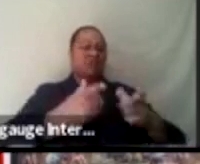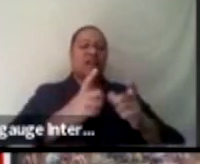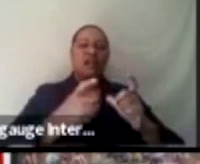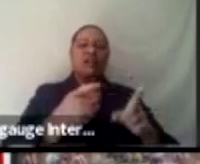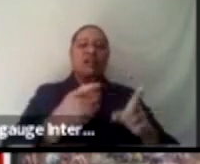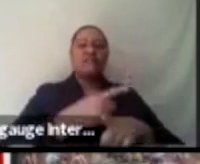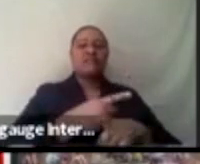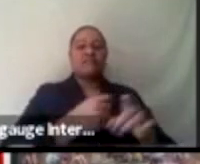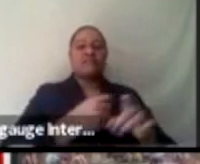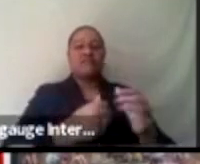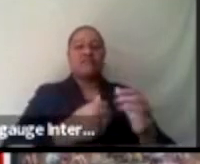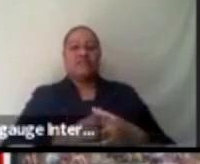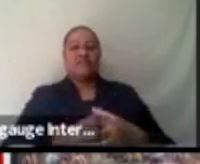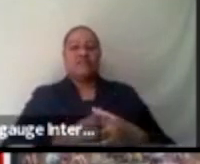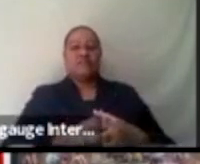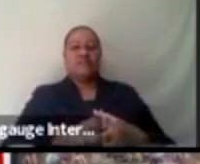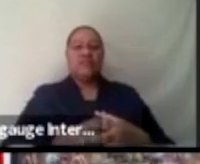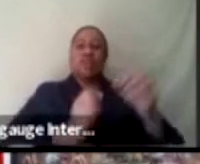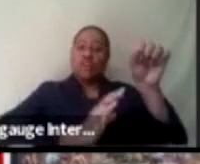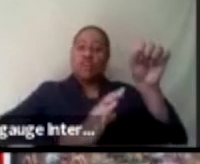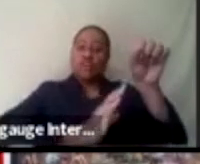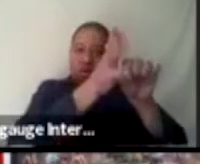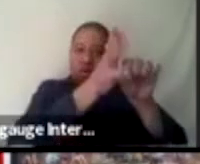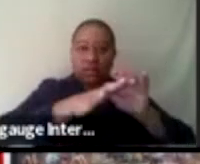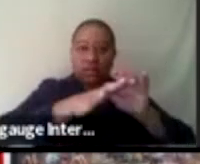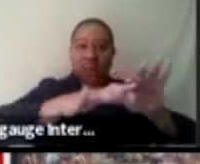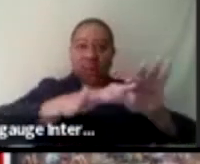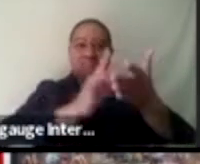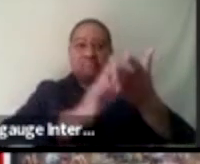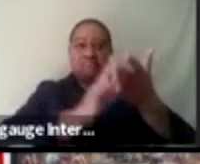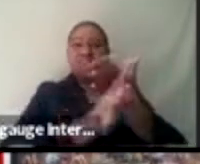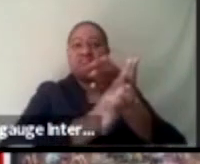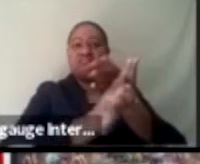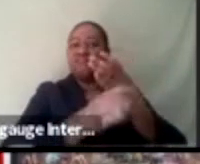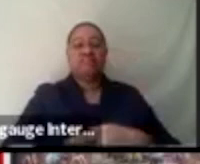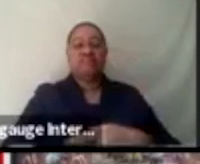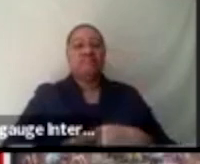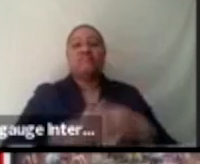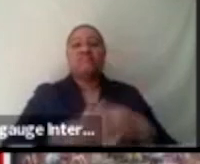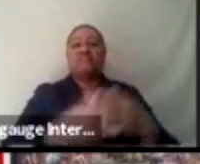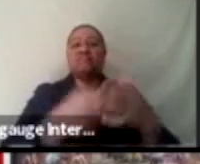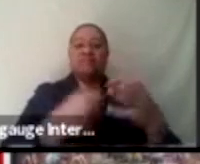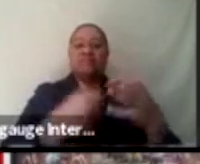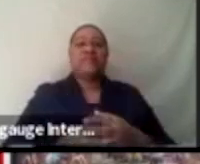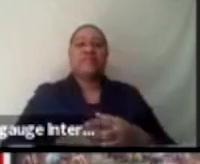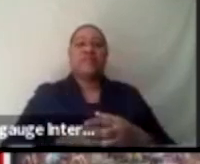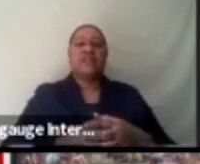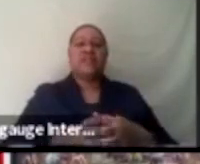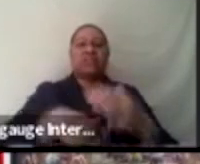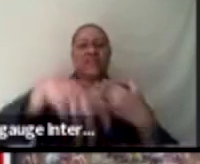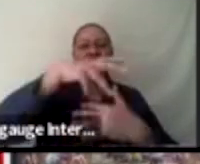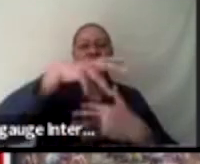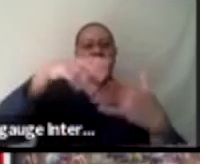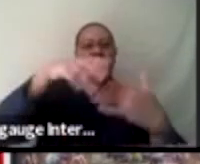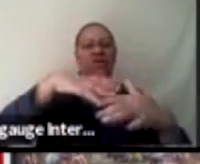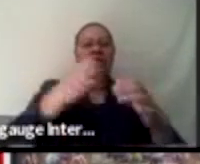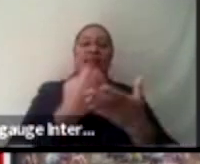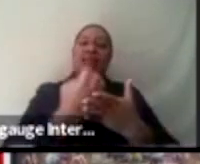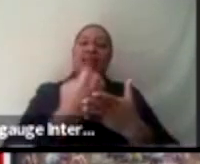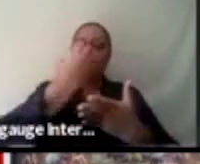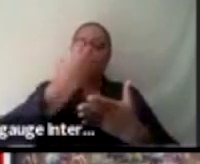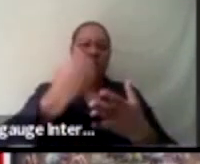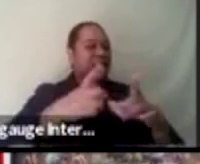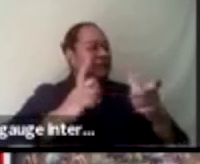a raging COVID-19 pandemic, and a worsening socio-economic crisis, one you